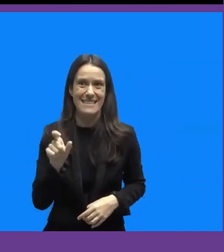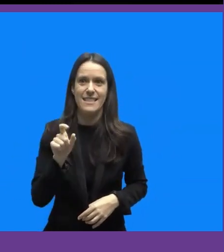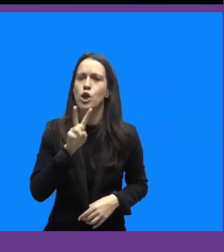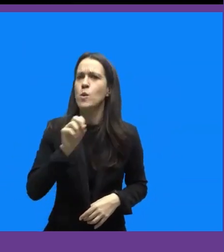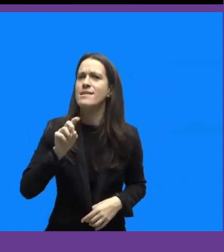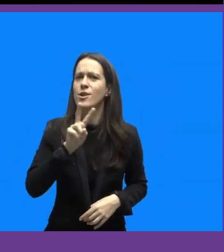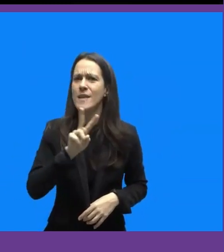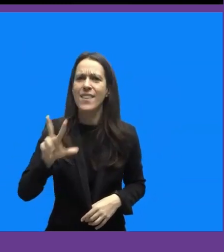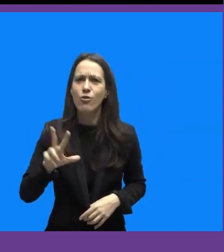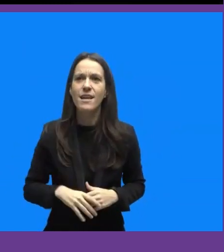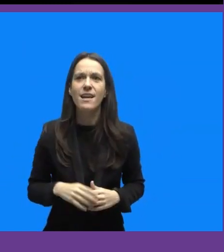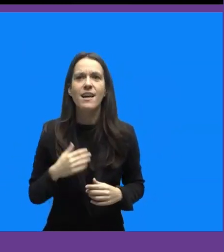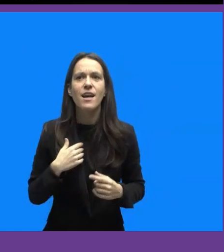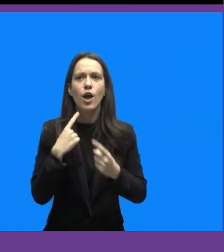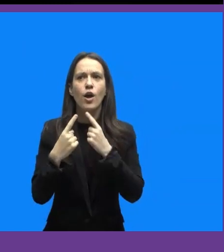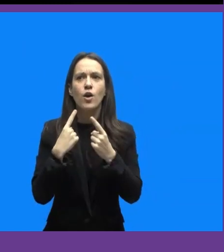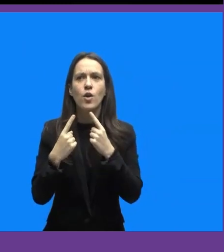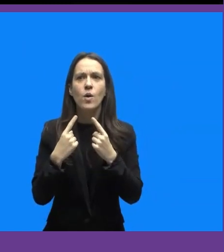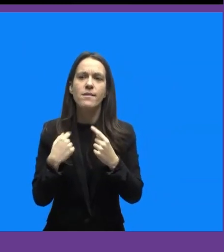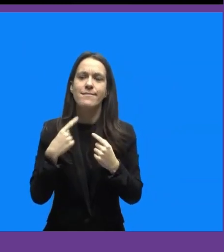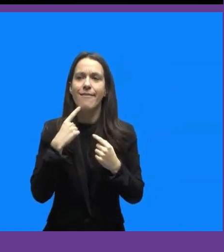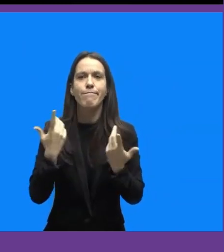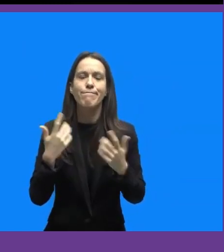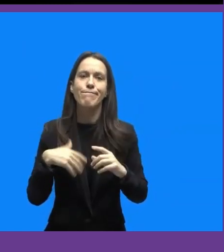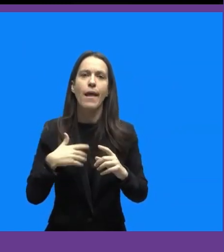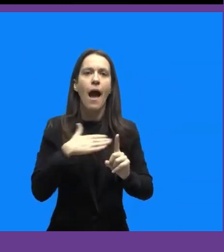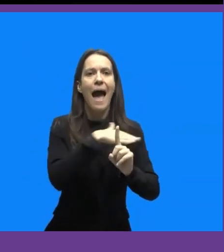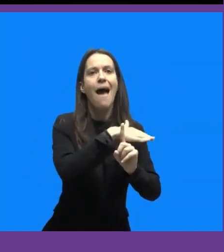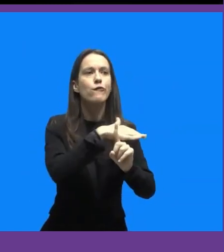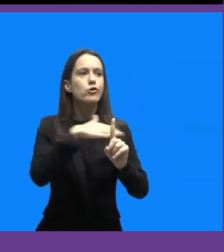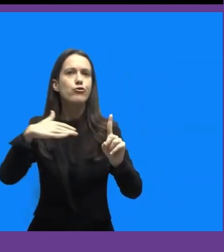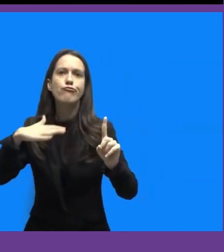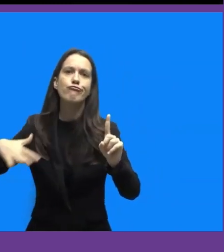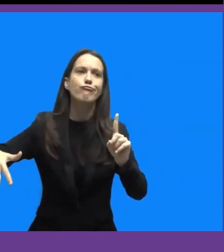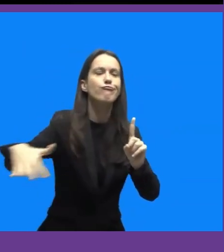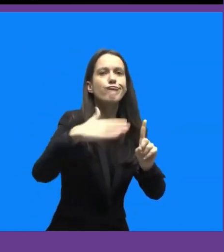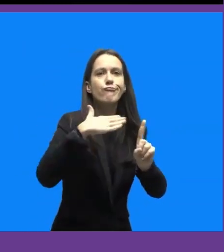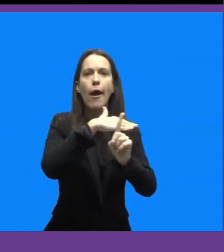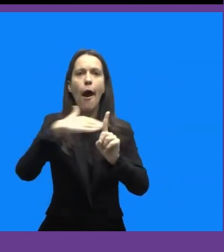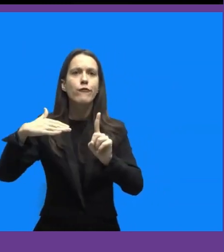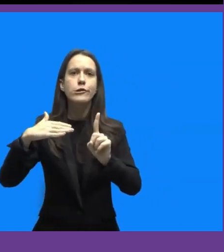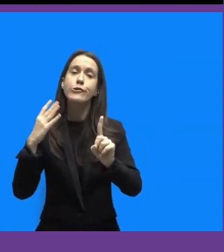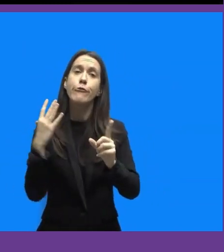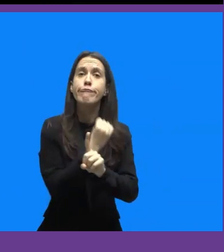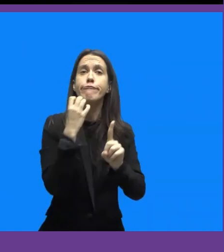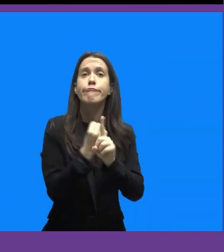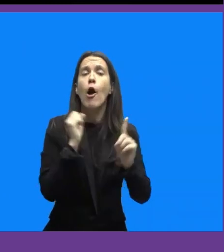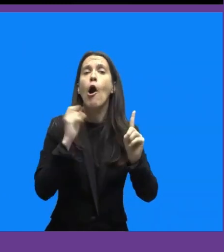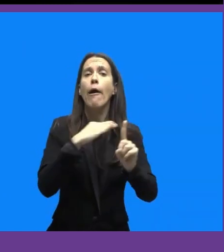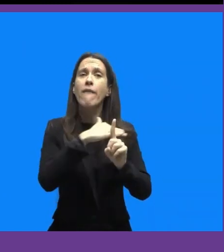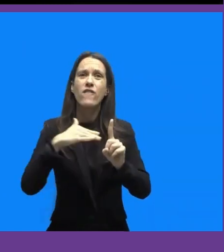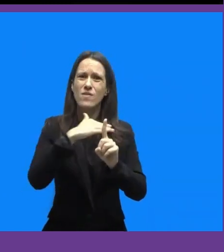talked about, at its core, universal design challenges to step outside of our comfort zones,